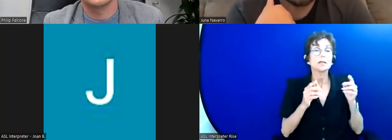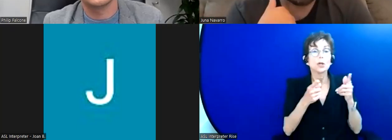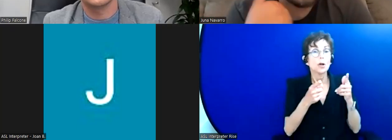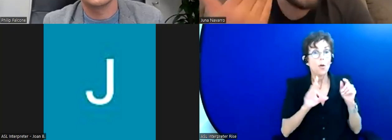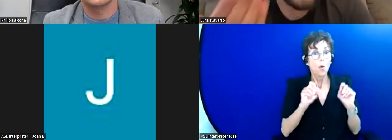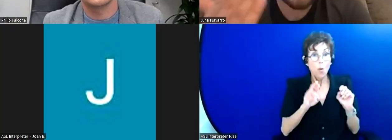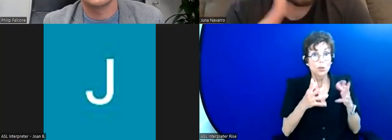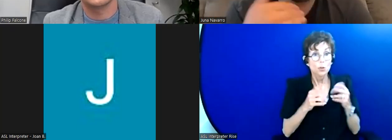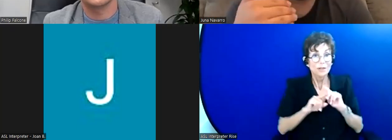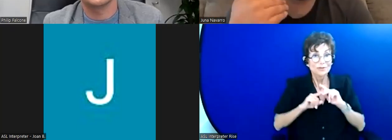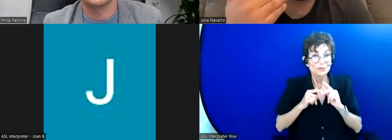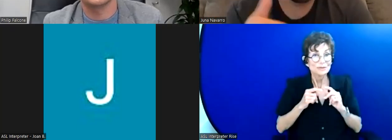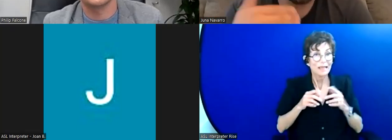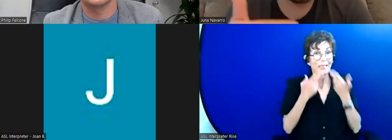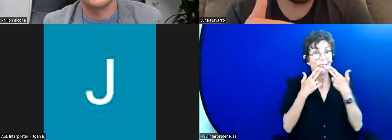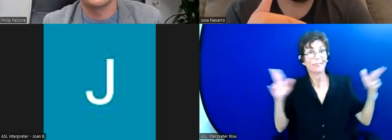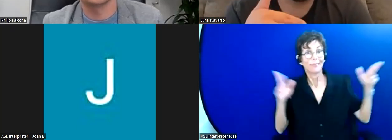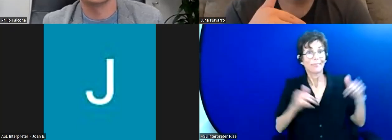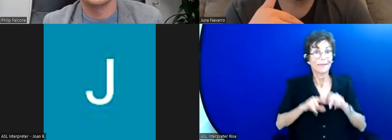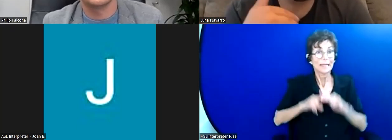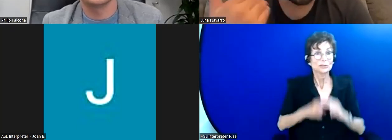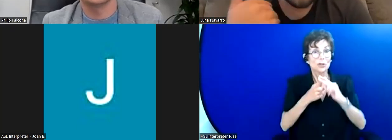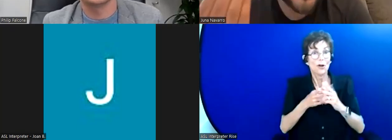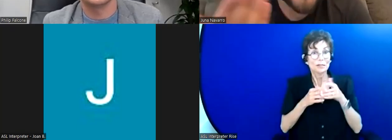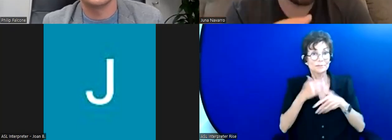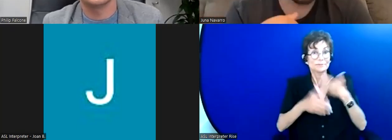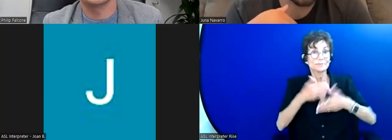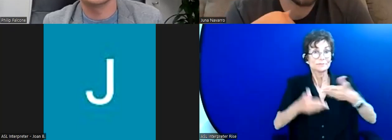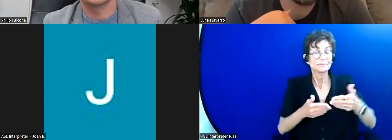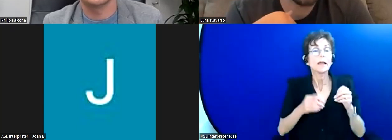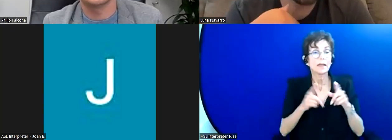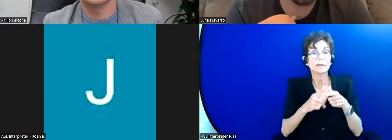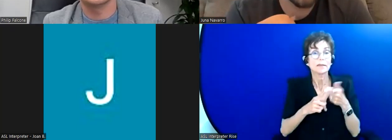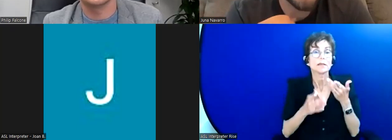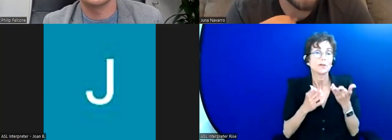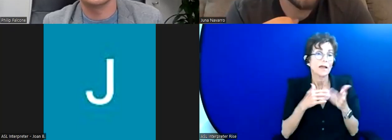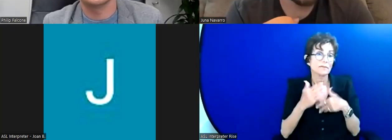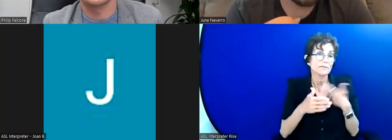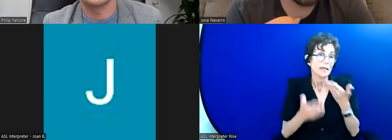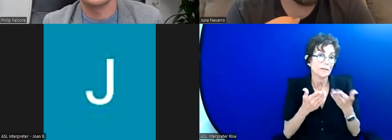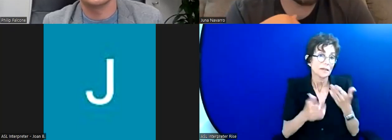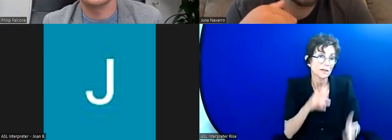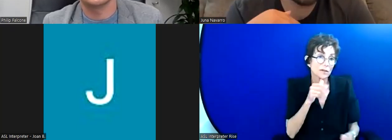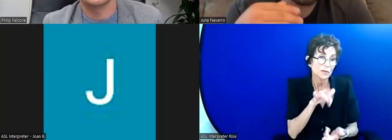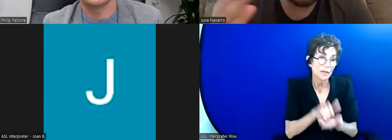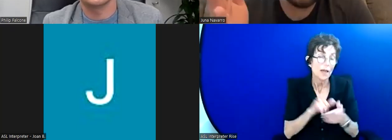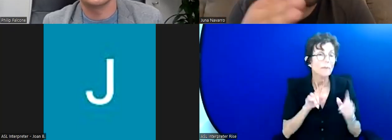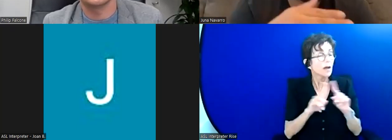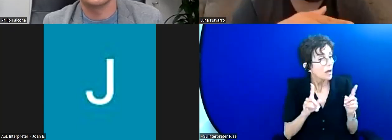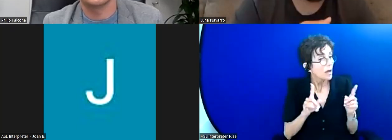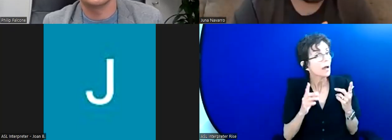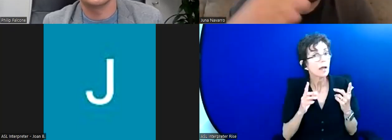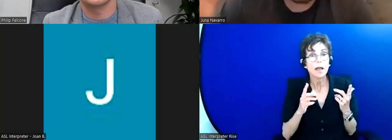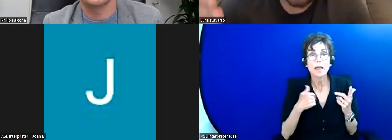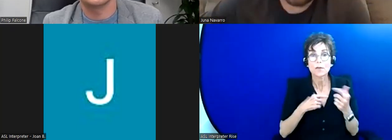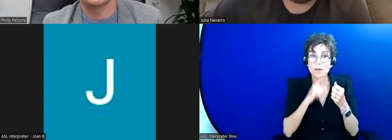just by introducing yourself and doing a lot of the legwork. But I'm a big advocate for artists to charge for their work. And sometimes